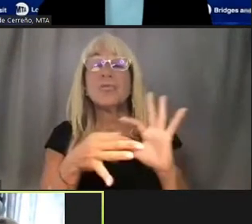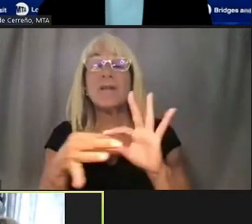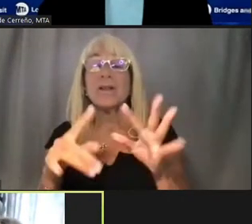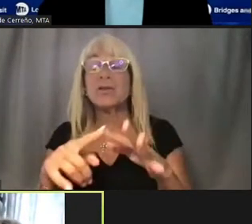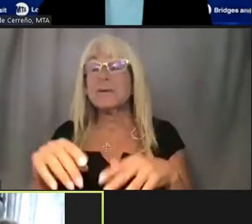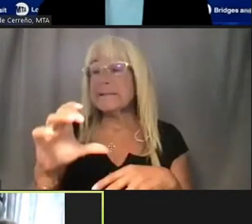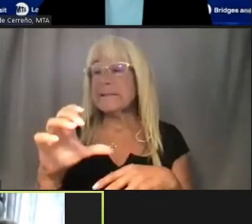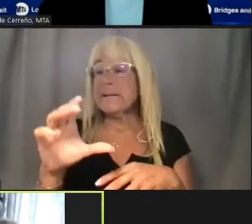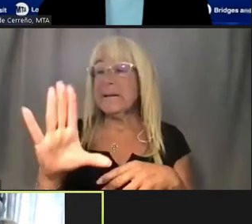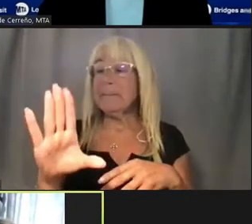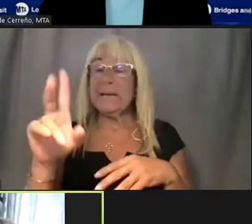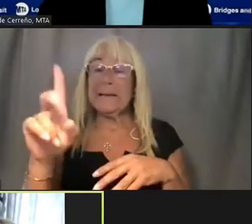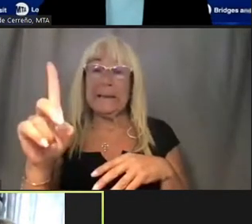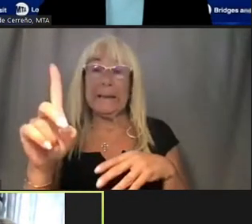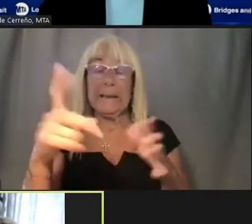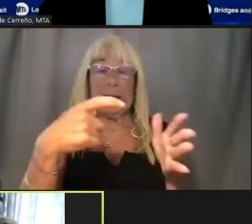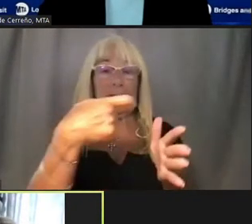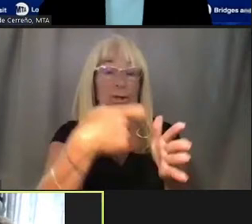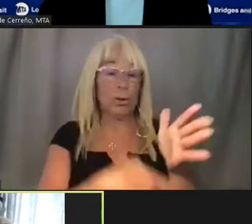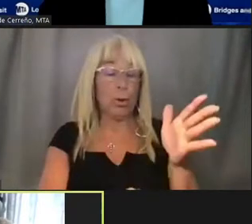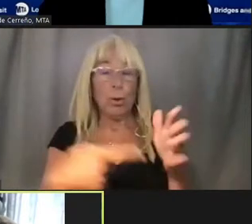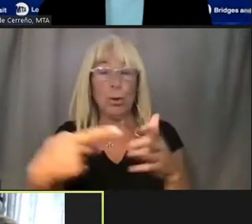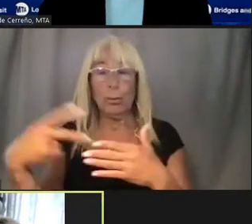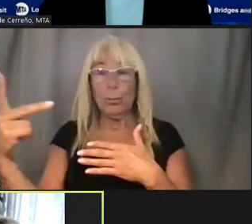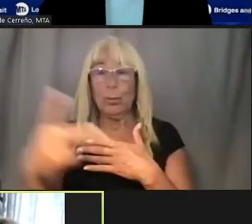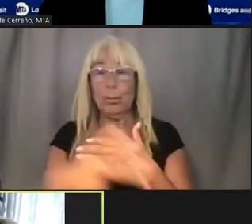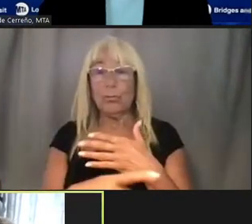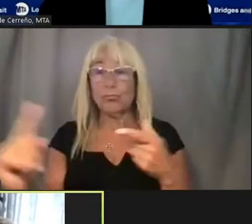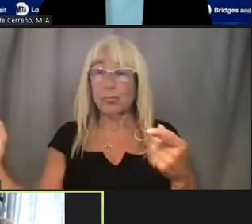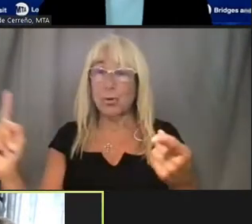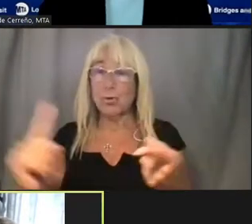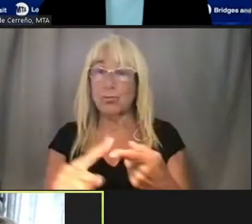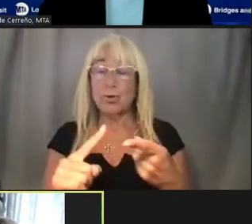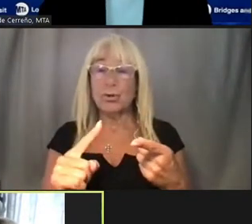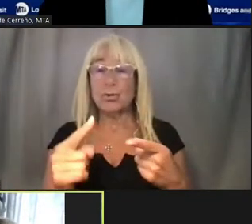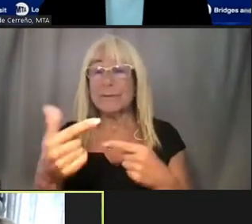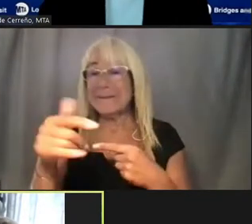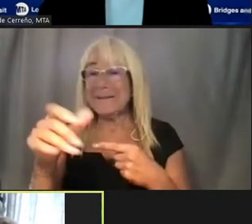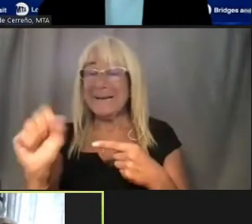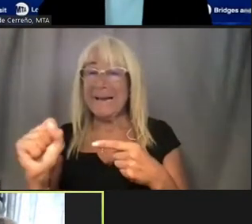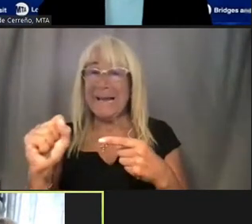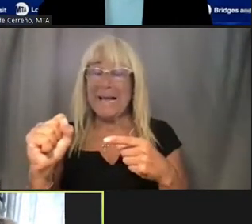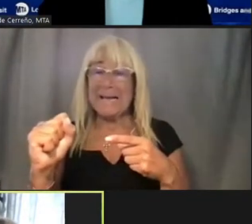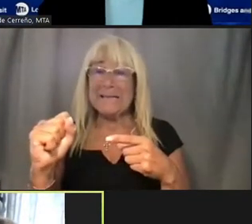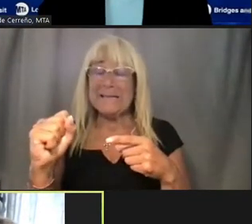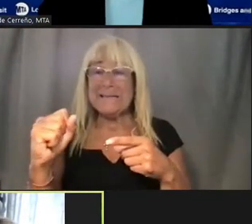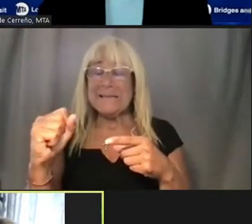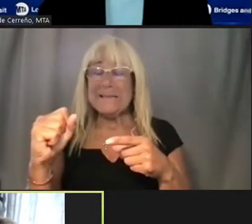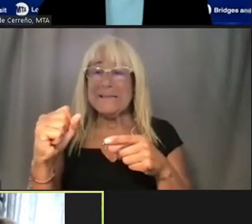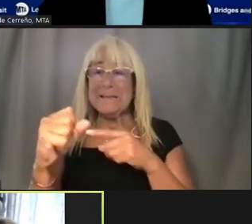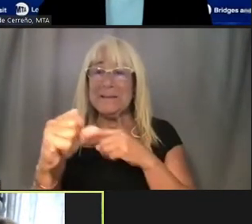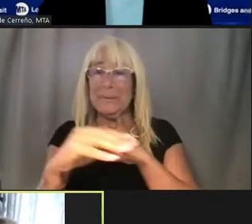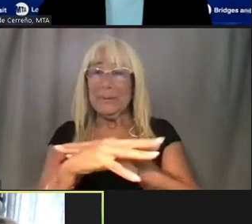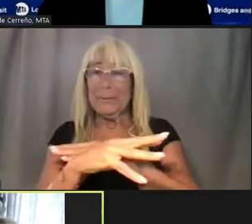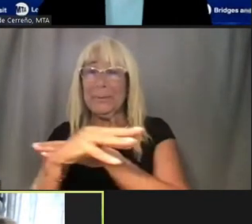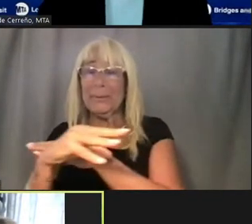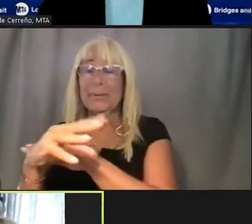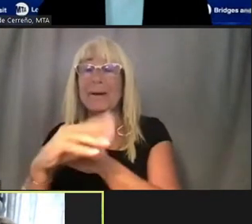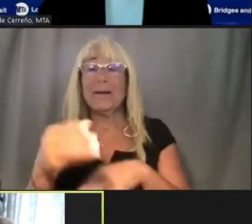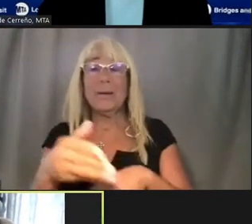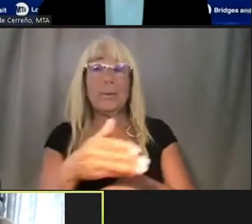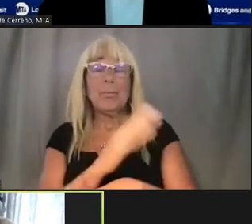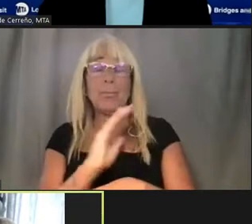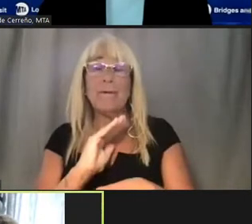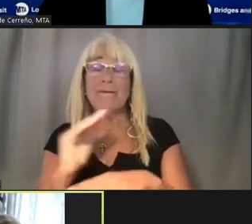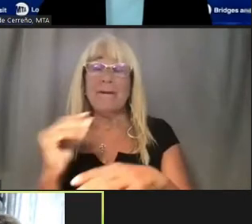tolling program the need to reduce gas emissions and create a reliable Revenue stream to improve our transit system